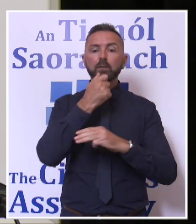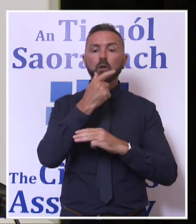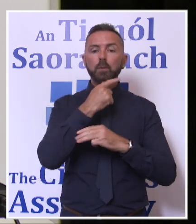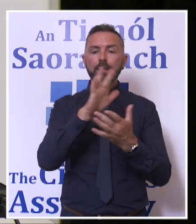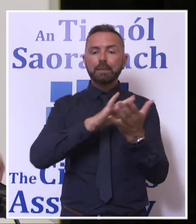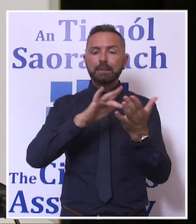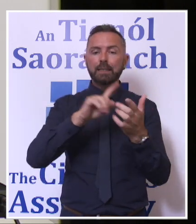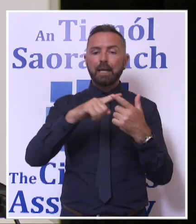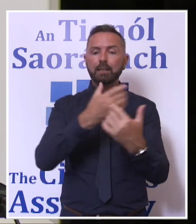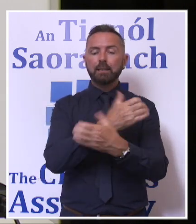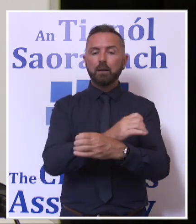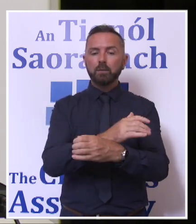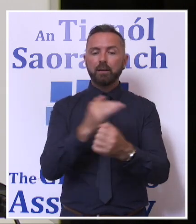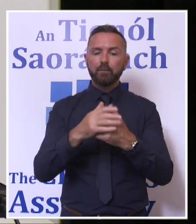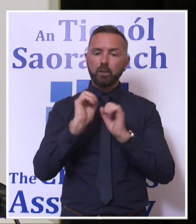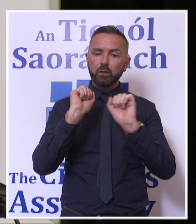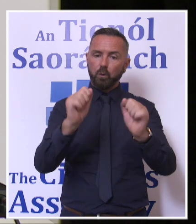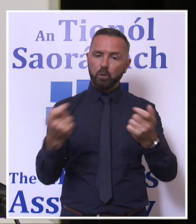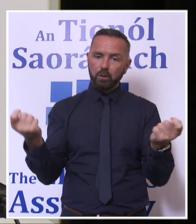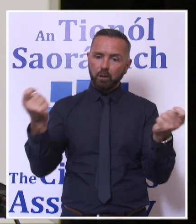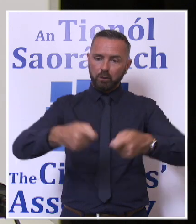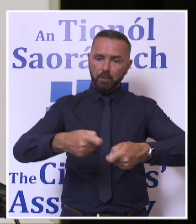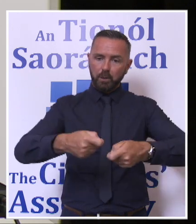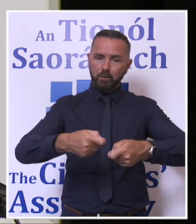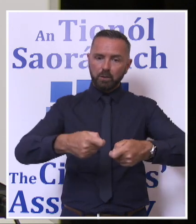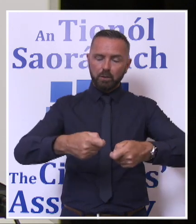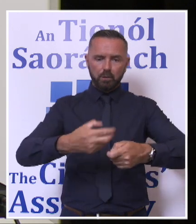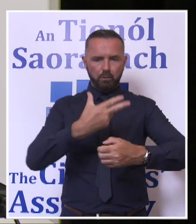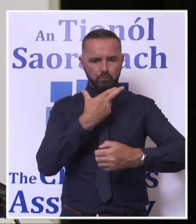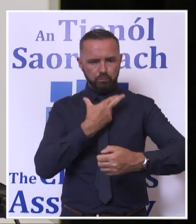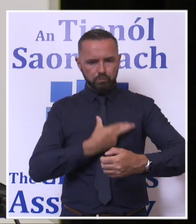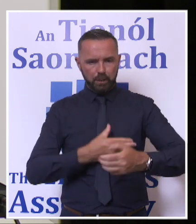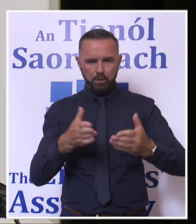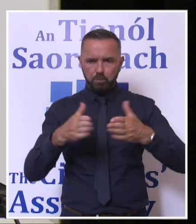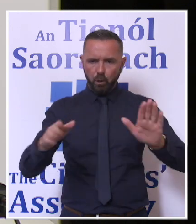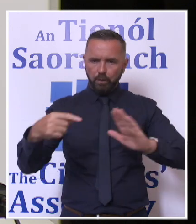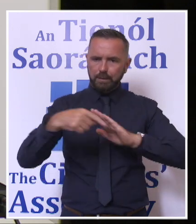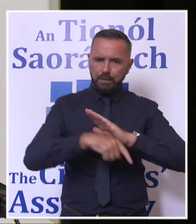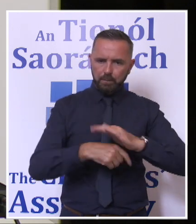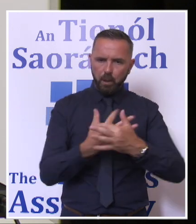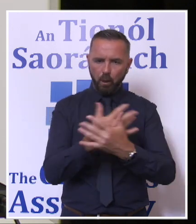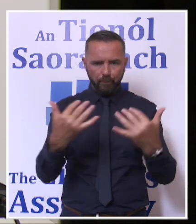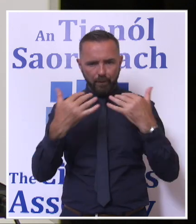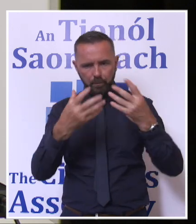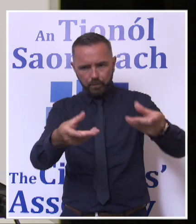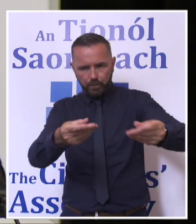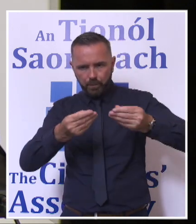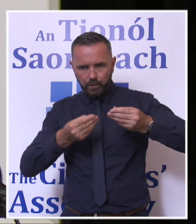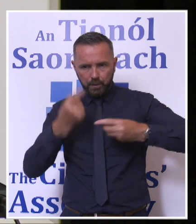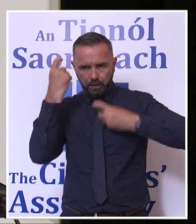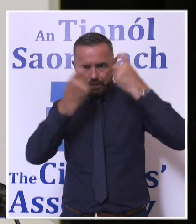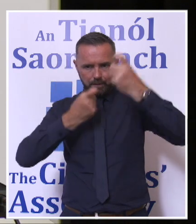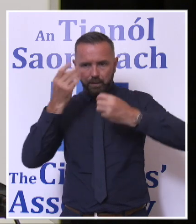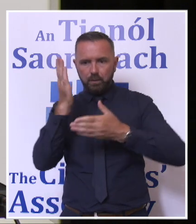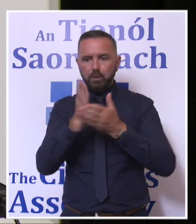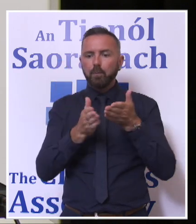get your contribution that has been so rich, so broad, so deep, you've really given us a lot of stimulation to consider some of the